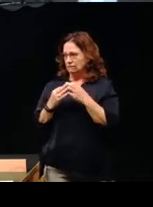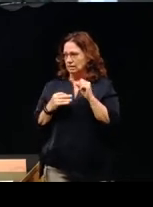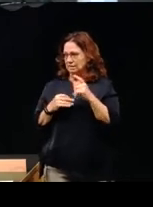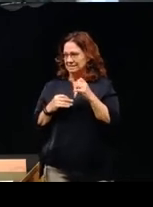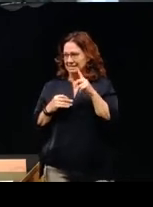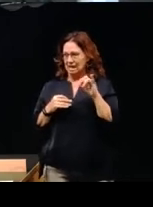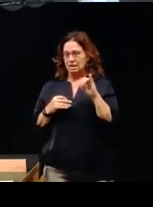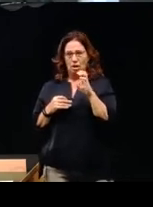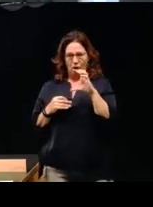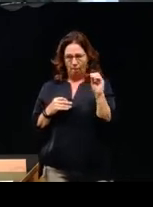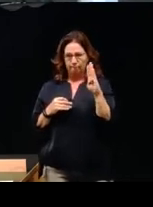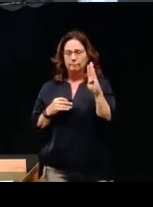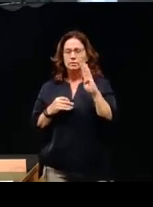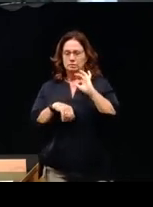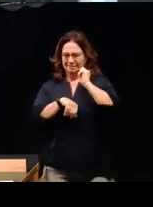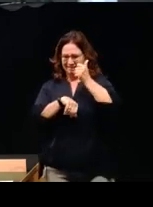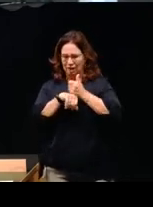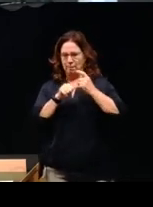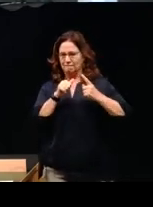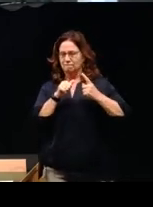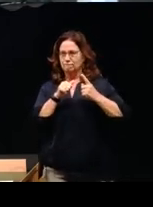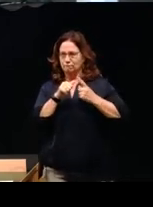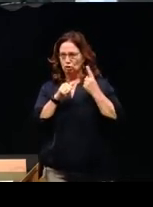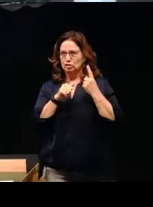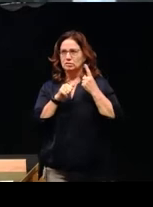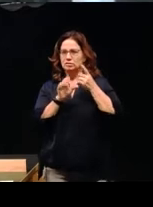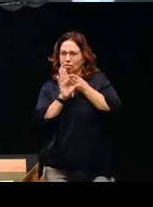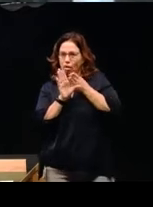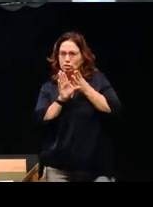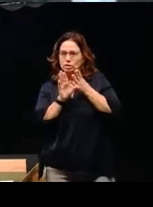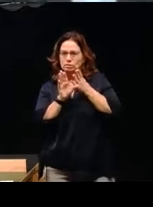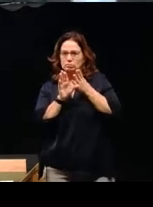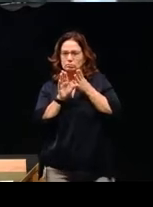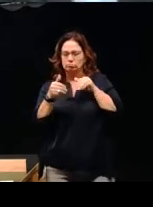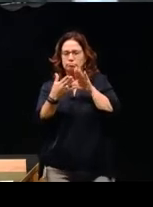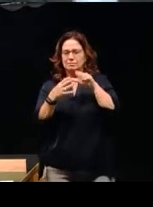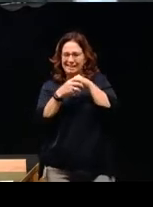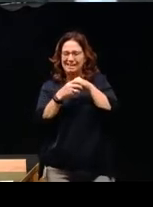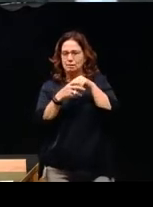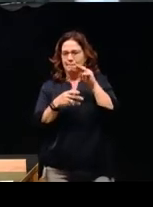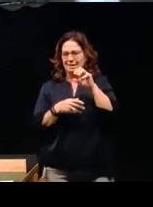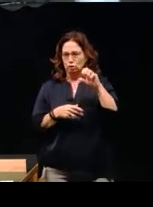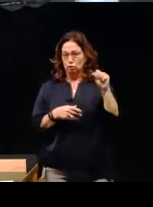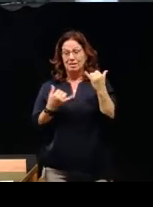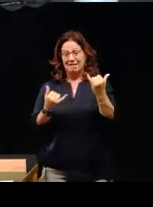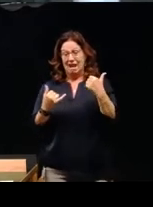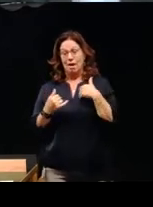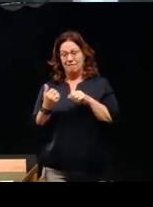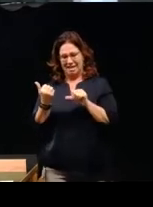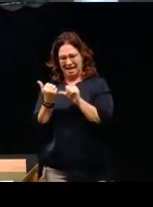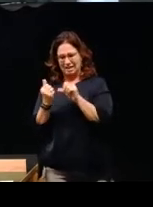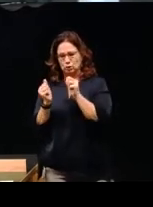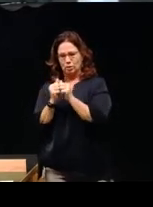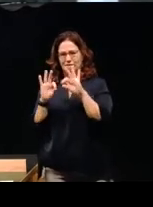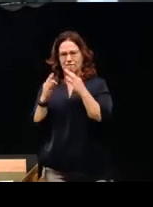psychiatry at the Massachusetts General Hospital. And there are now named Stanley Cobb chairs in psychiatry across